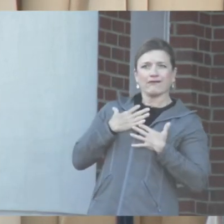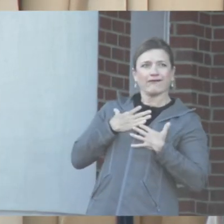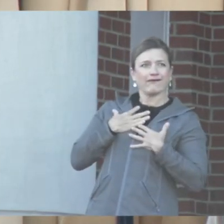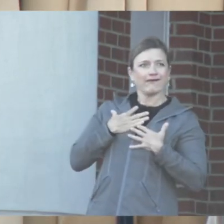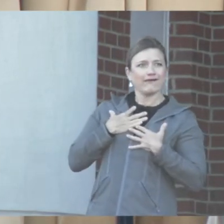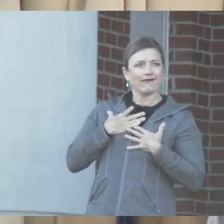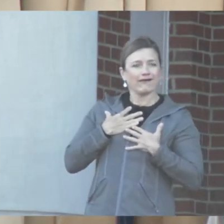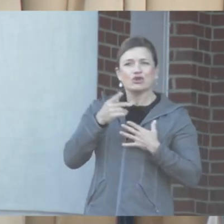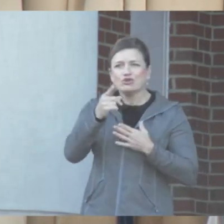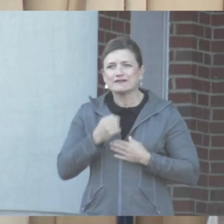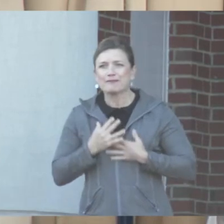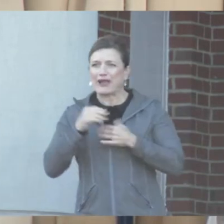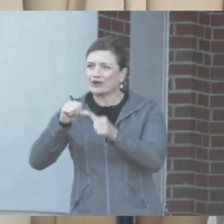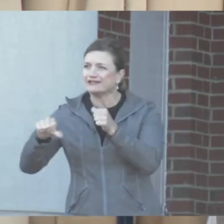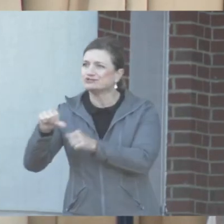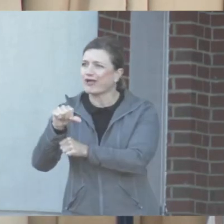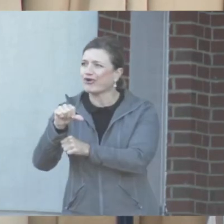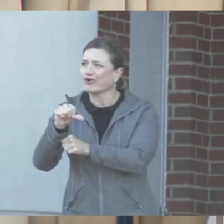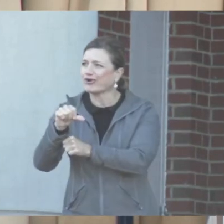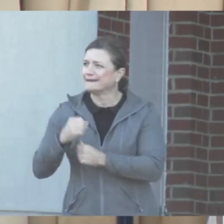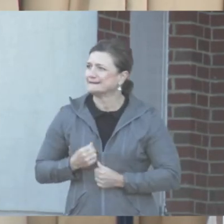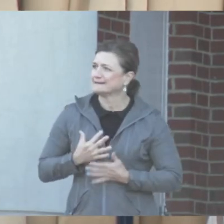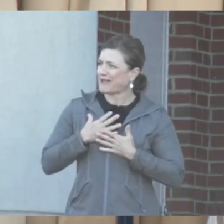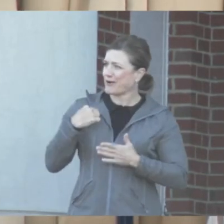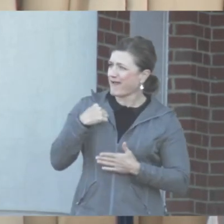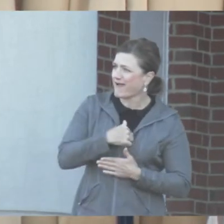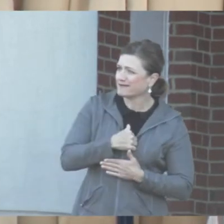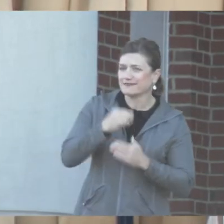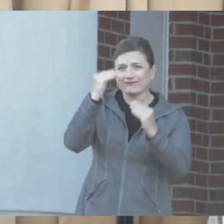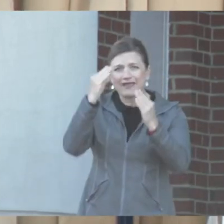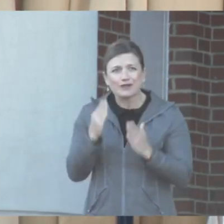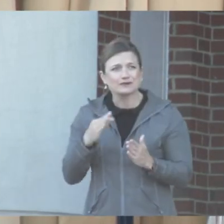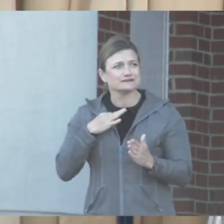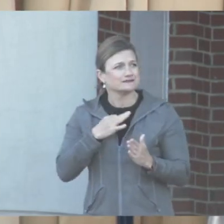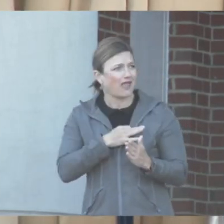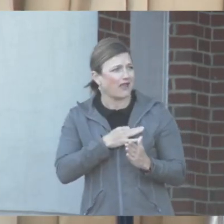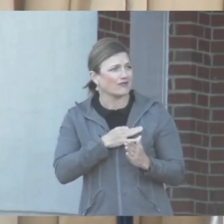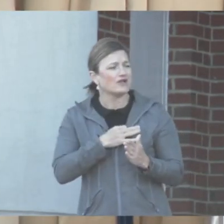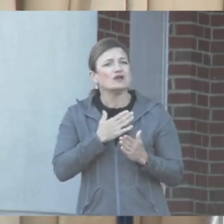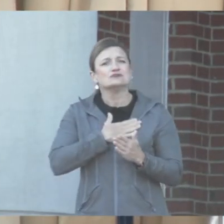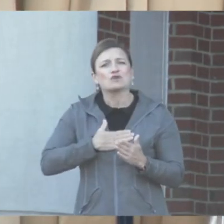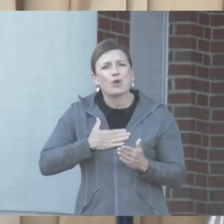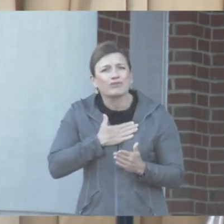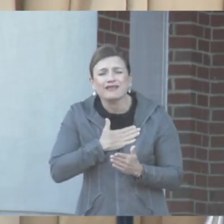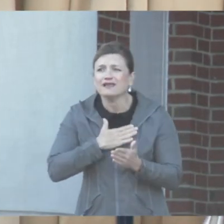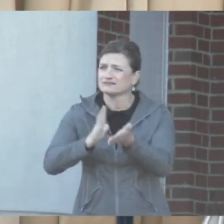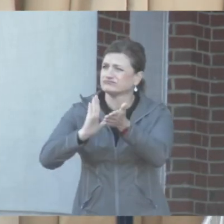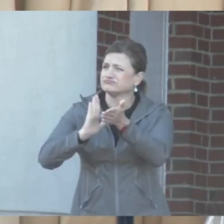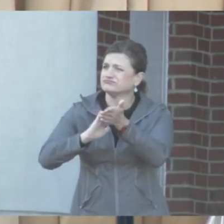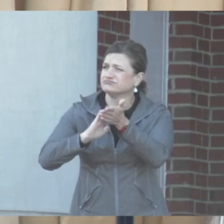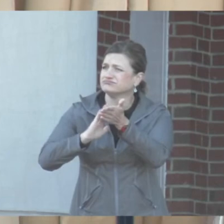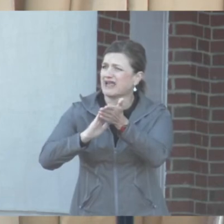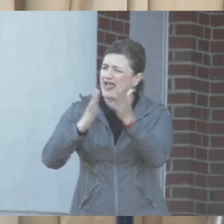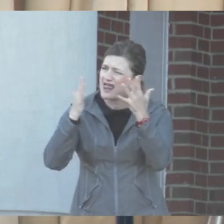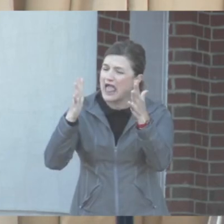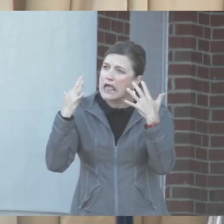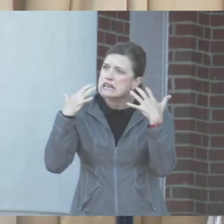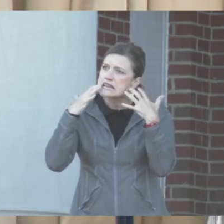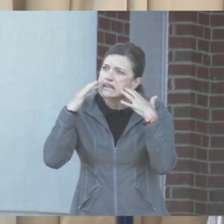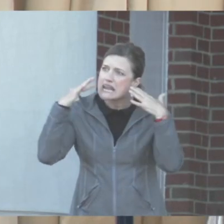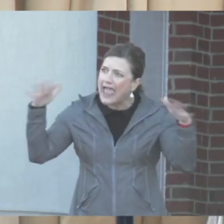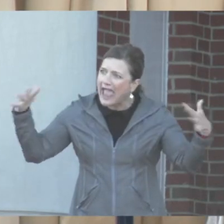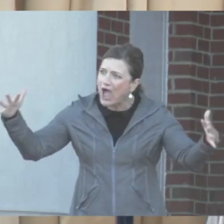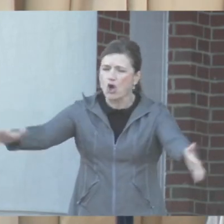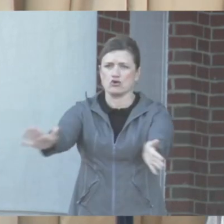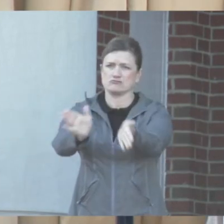each other, really to all of us. Please stand again and give yourselves a true, loud round